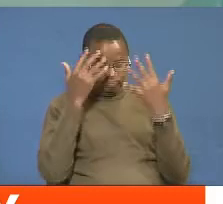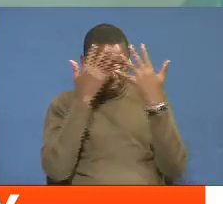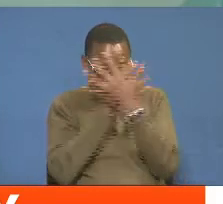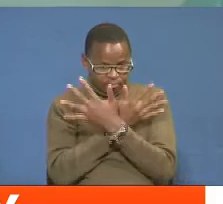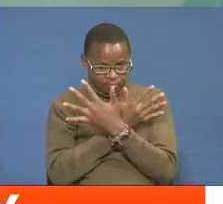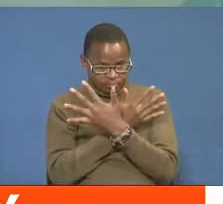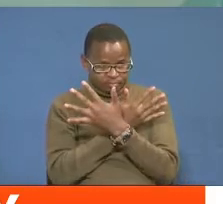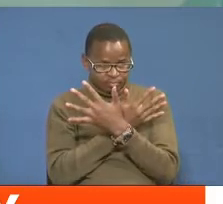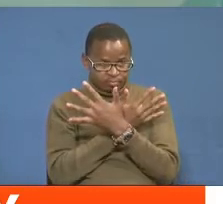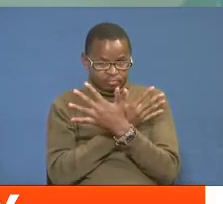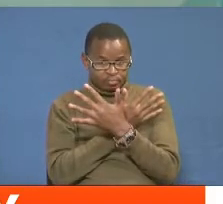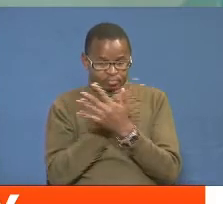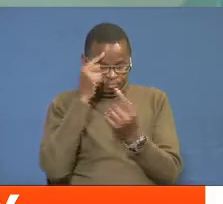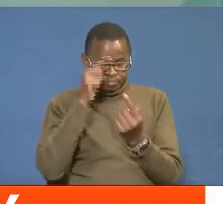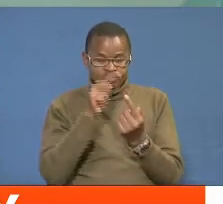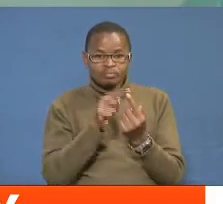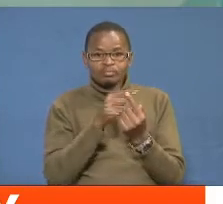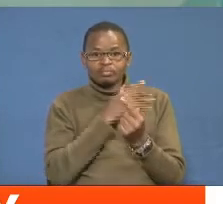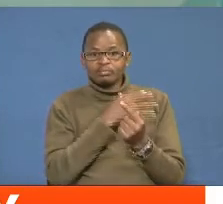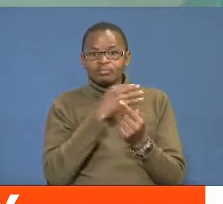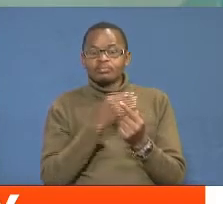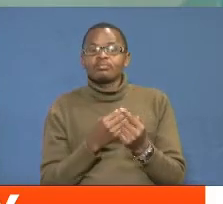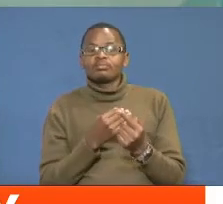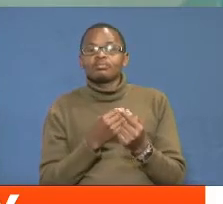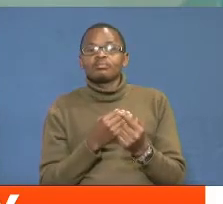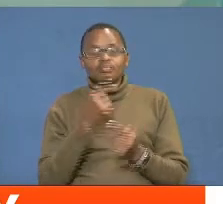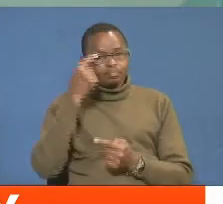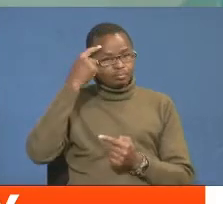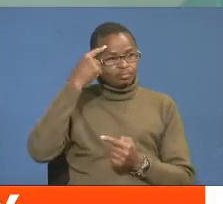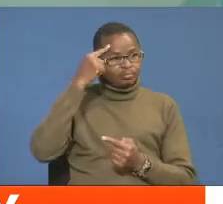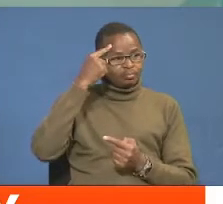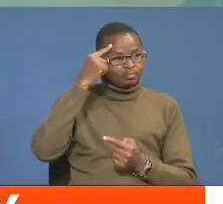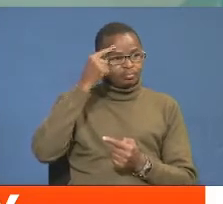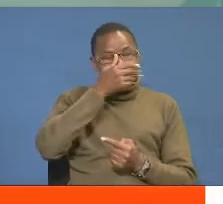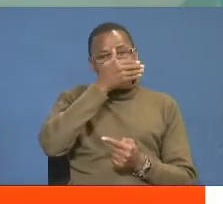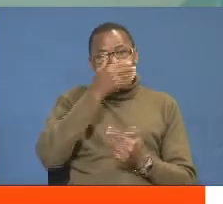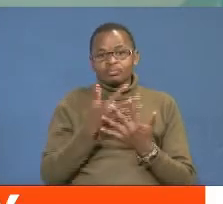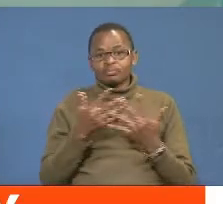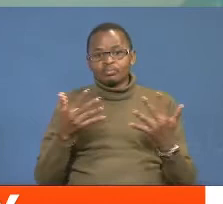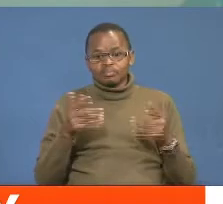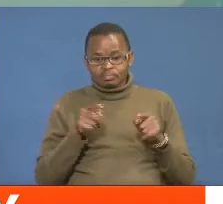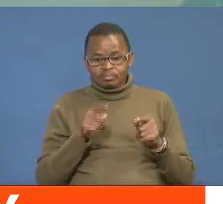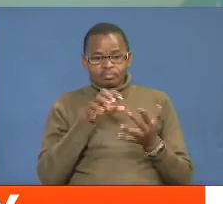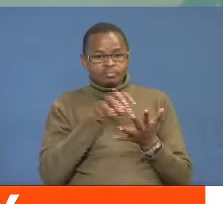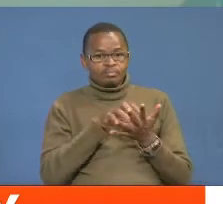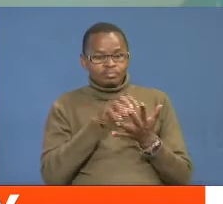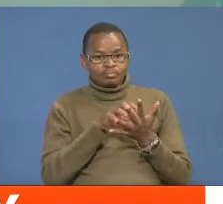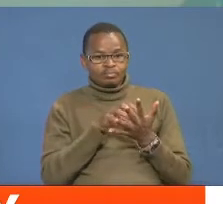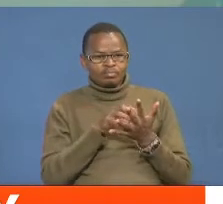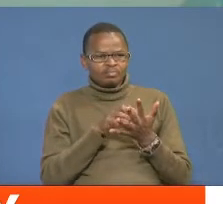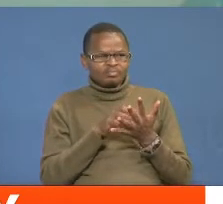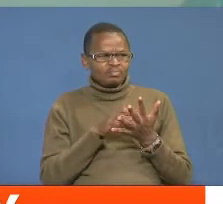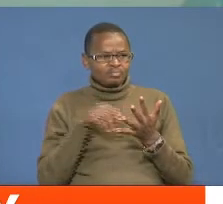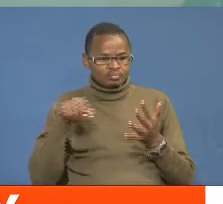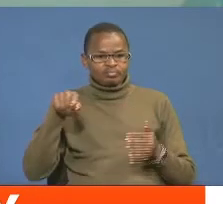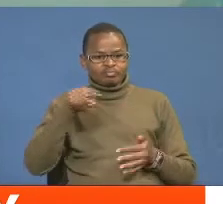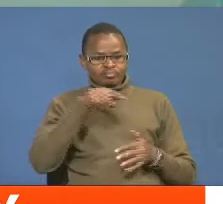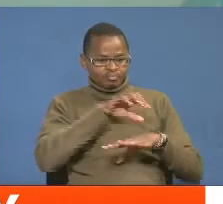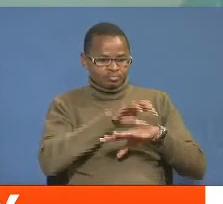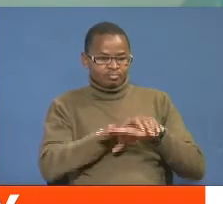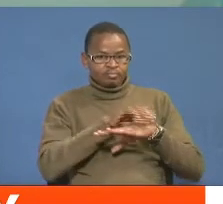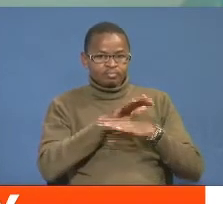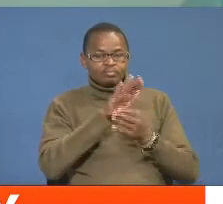can't really face our target. And I think the best thing to do in this case is to sequence,